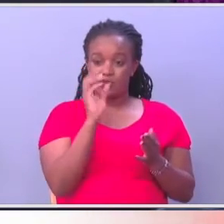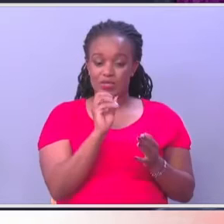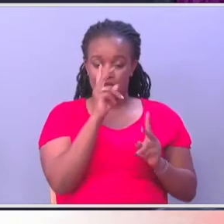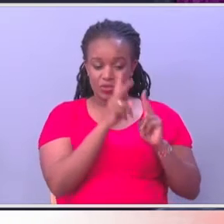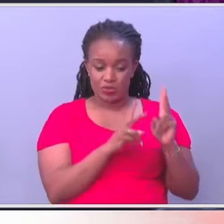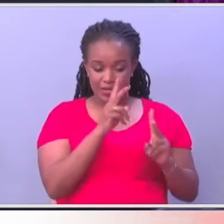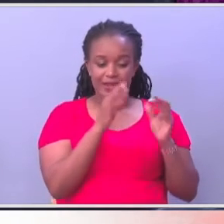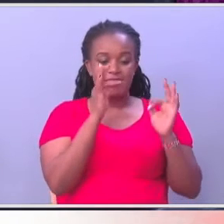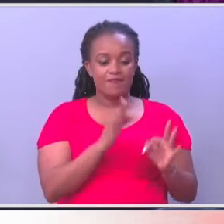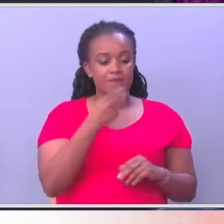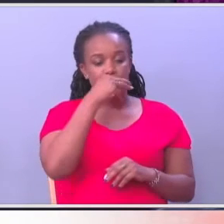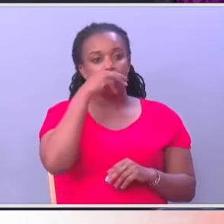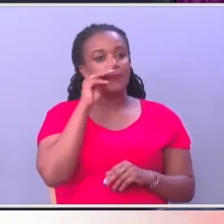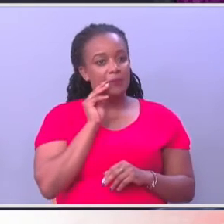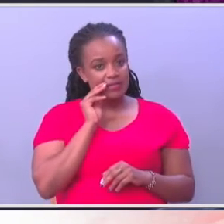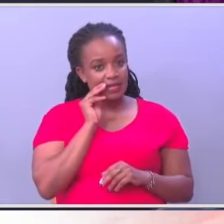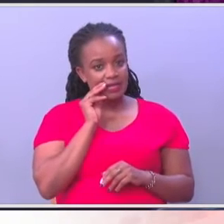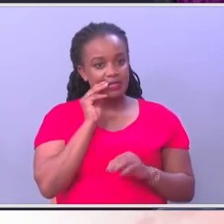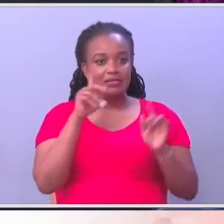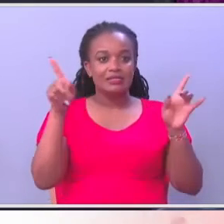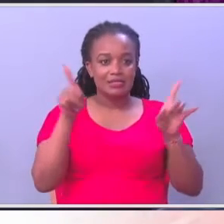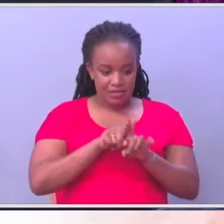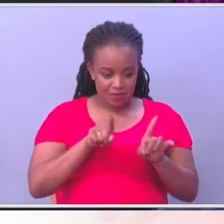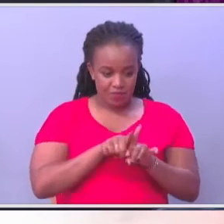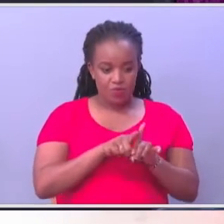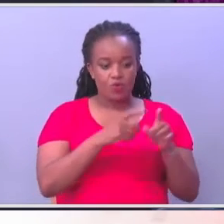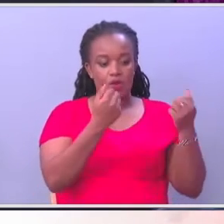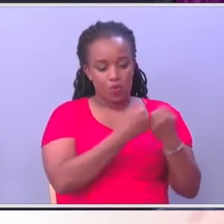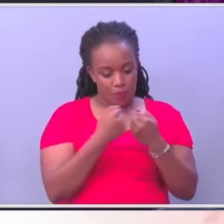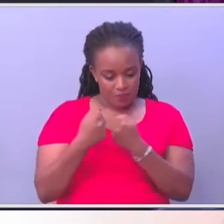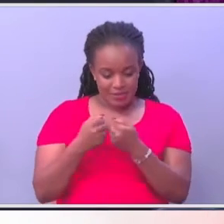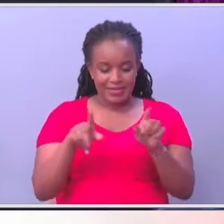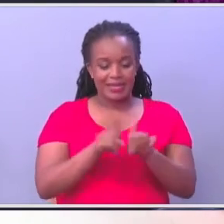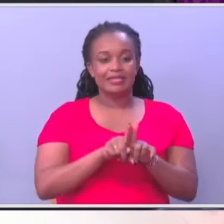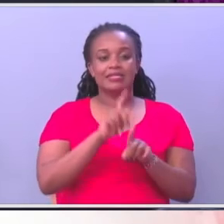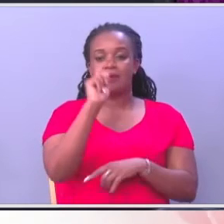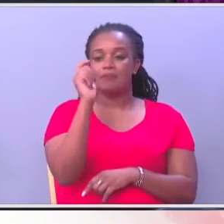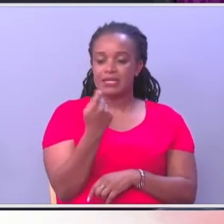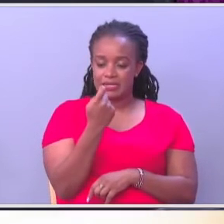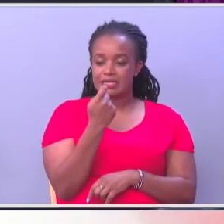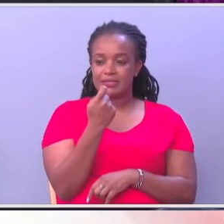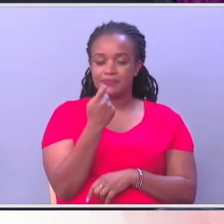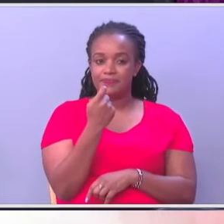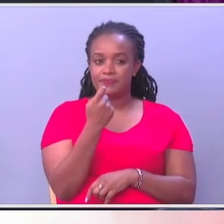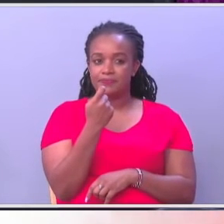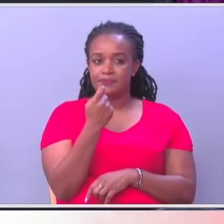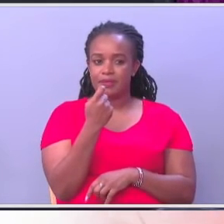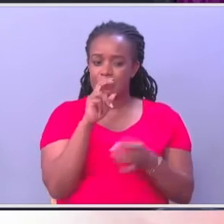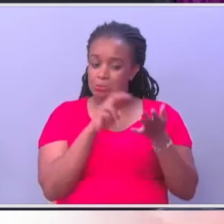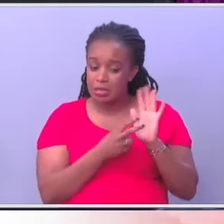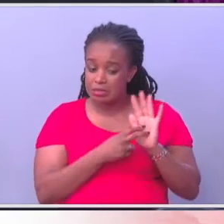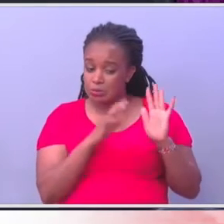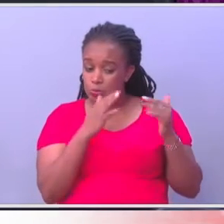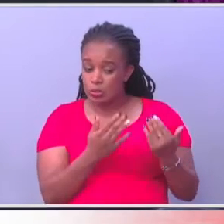Musalia Mudavadi saying he will go contest as a presidential candidate, that will point